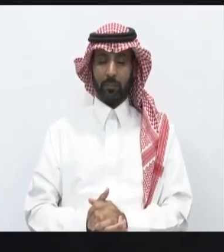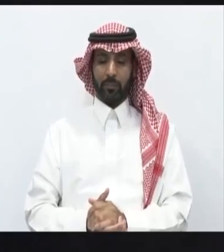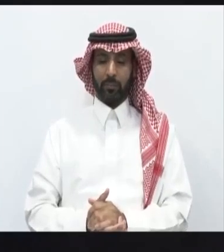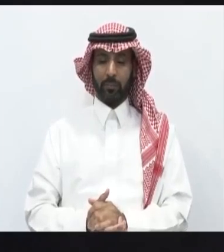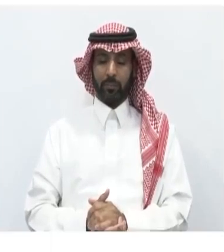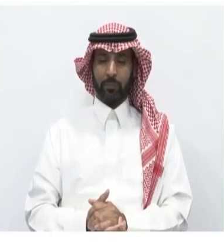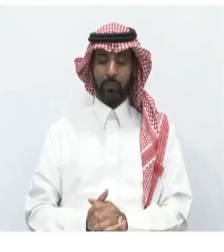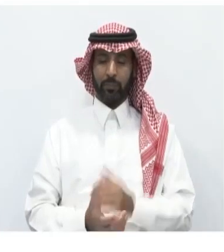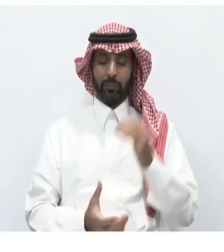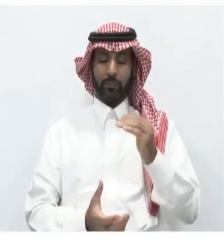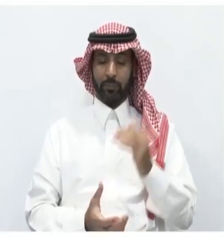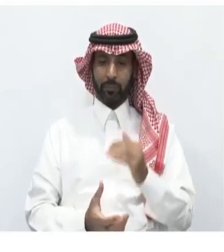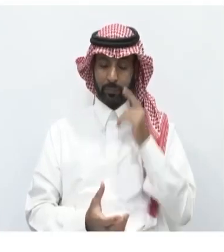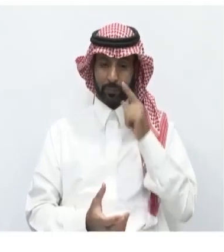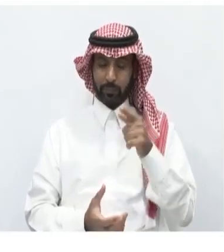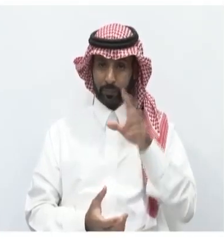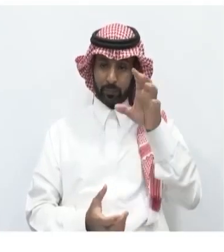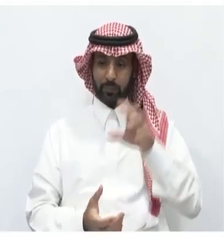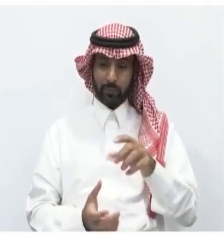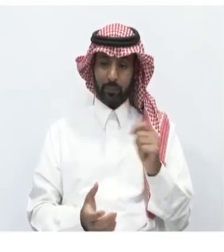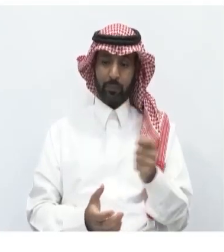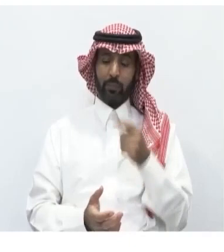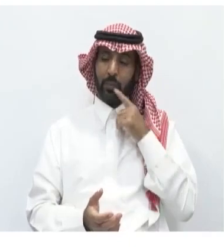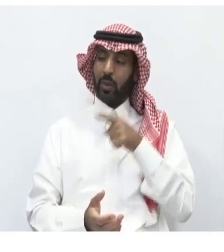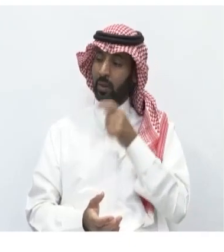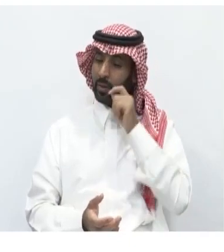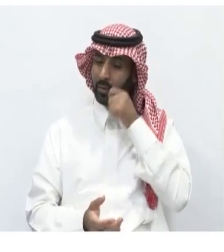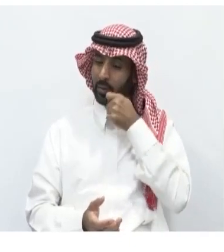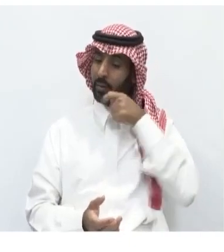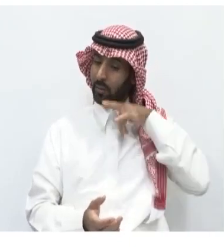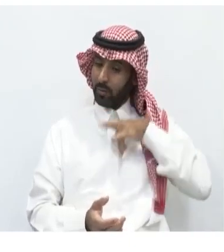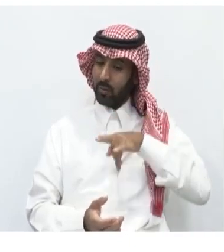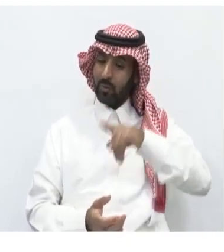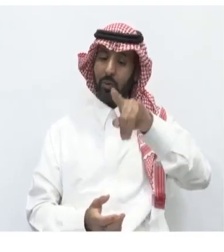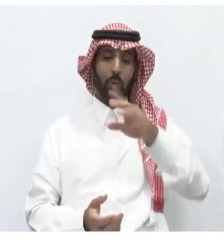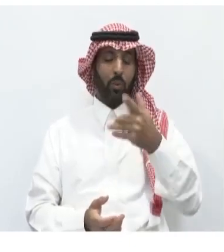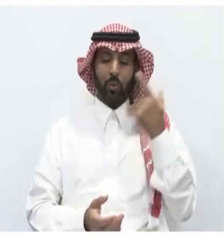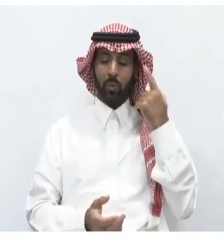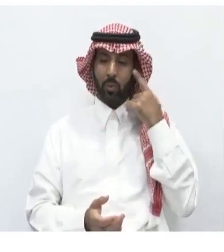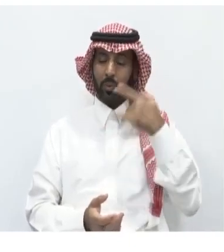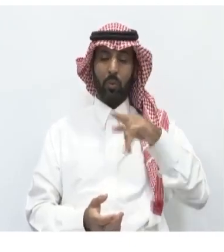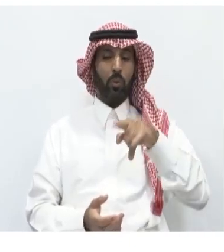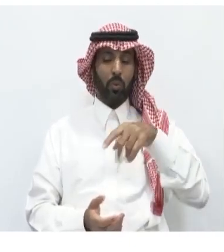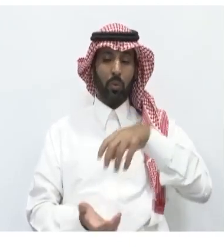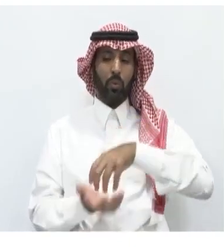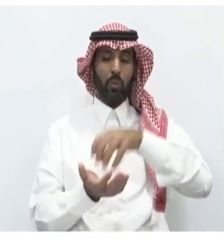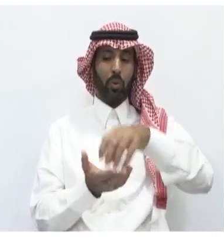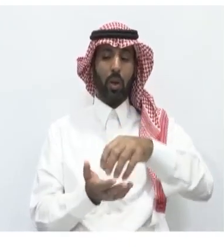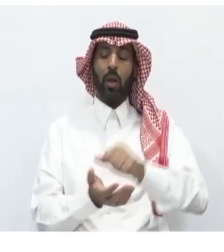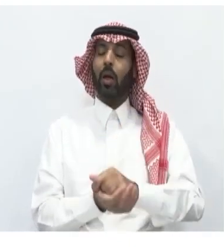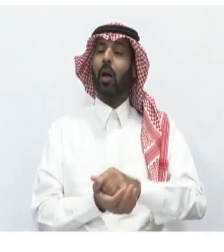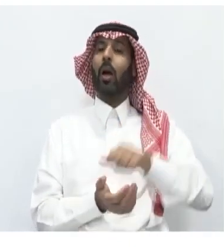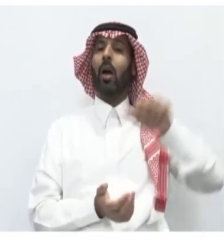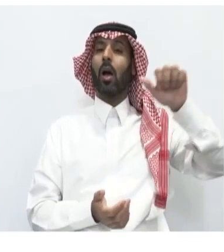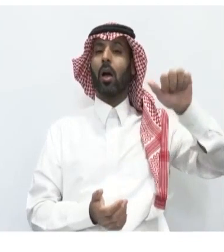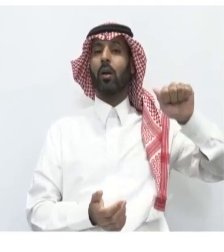excellent. Let's check the answer together. He goes to Asia very frequently. He goes to Asia